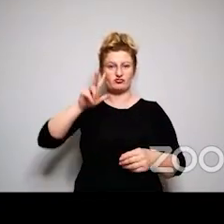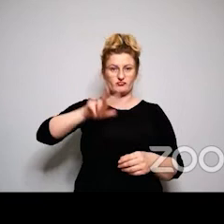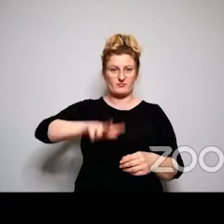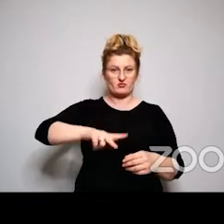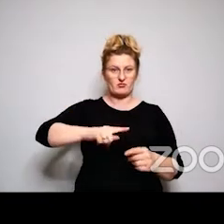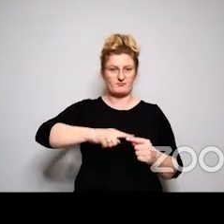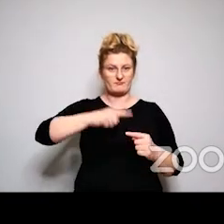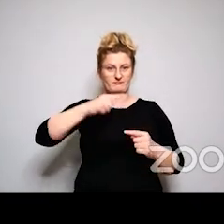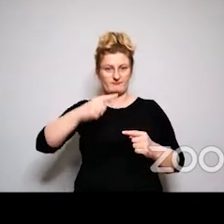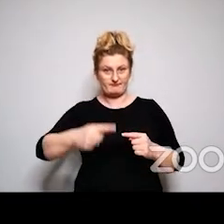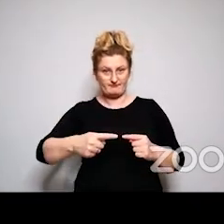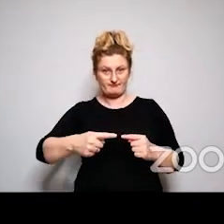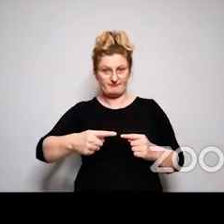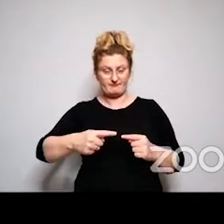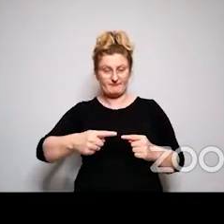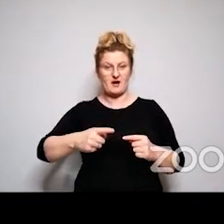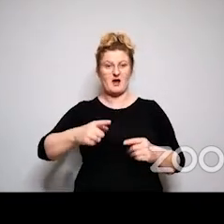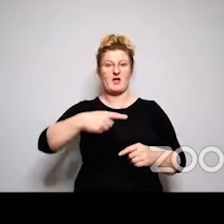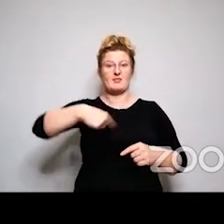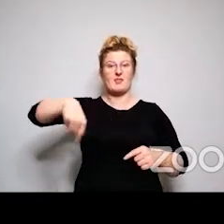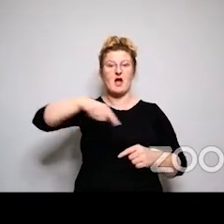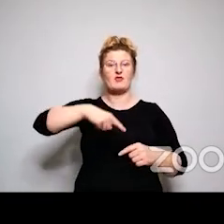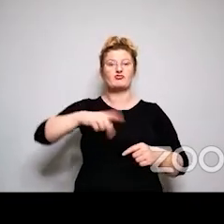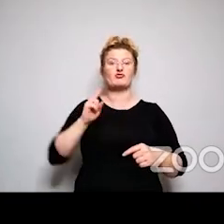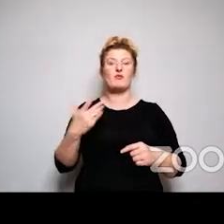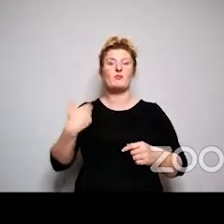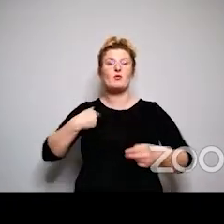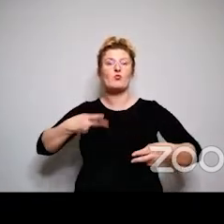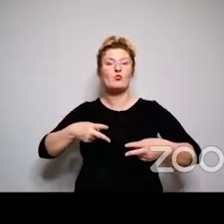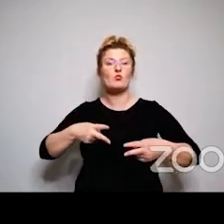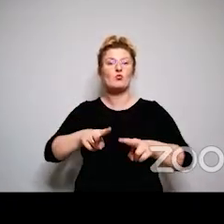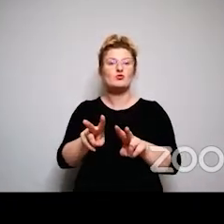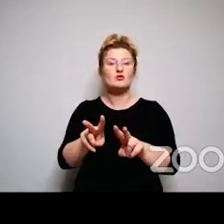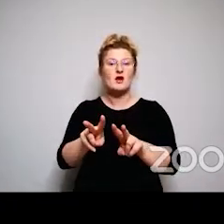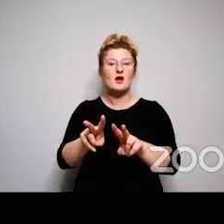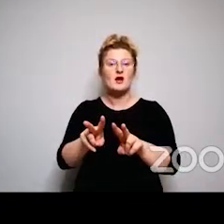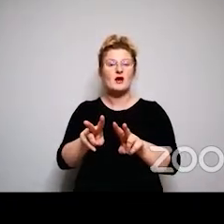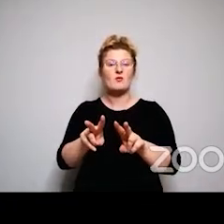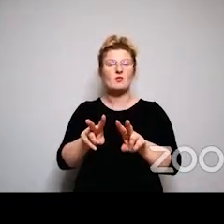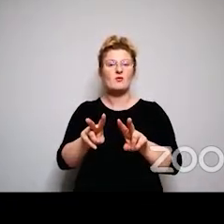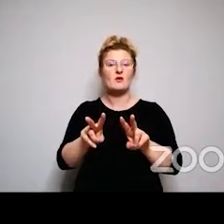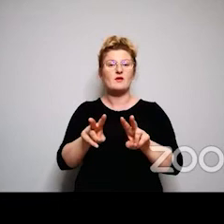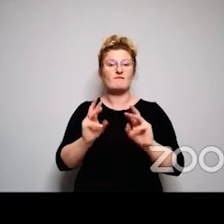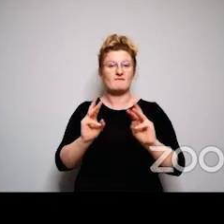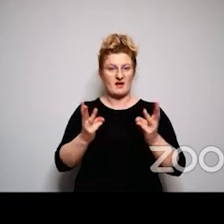will recall some things, but it's not like they have it like very strong. So you have to